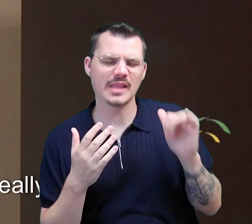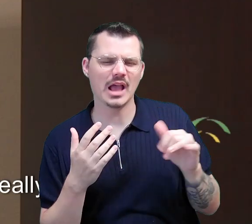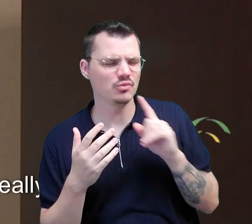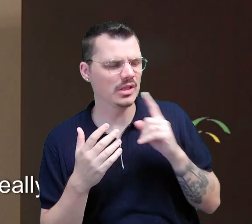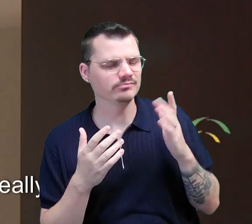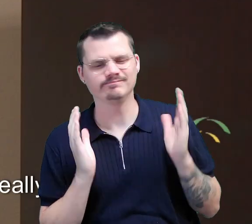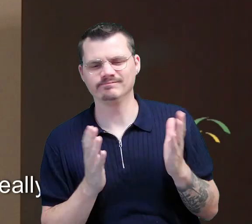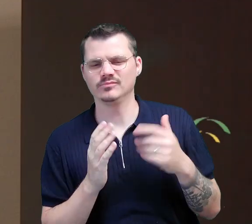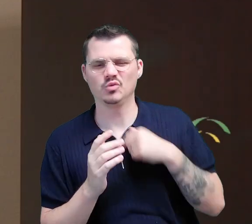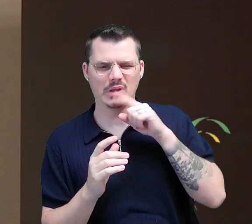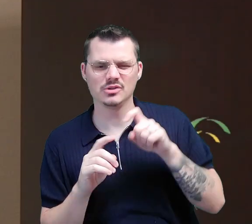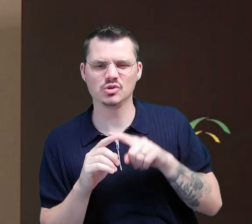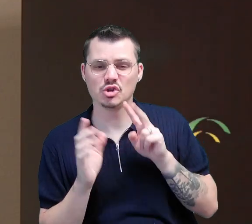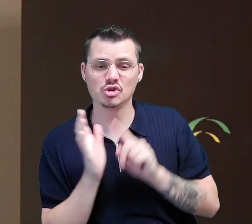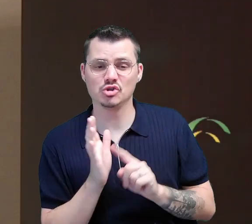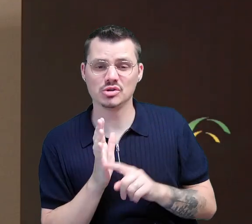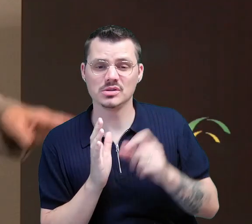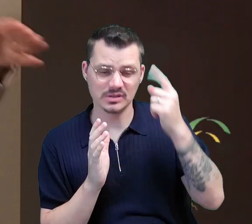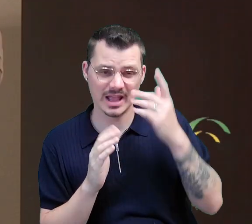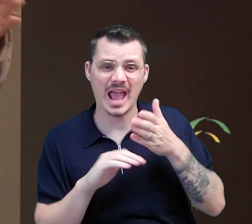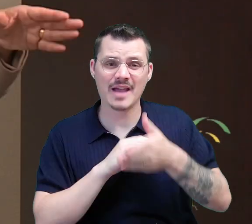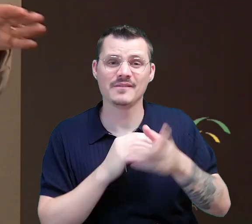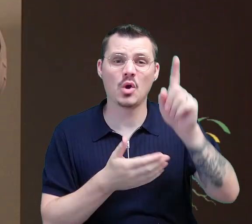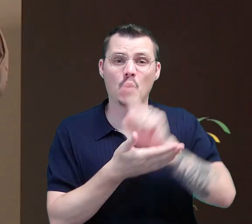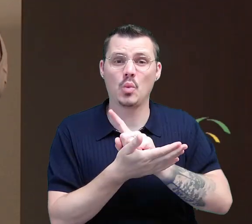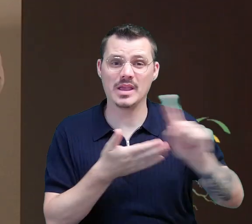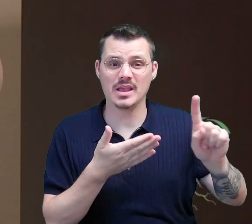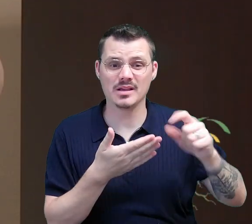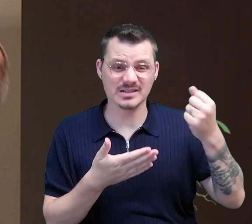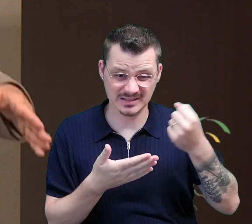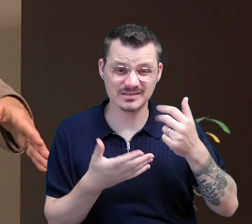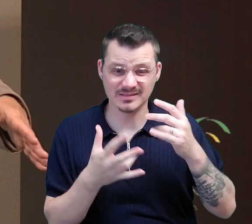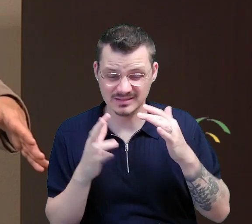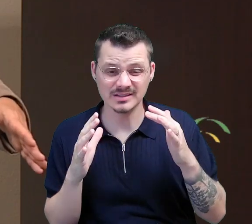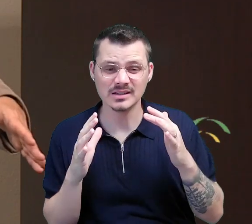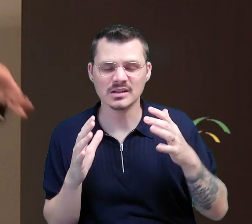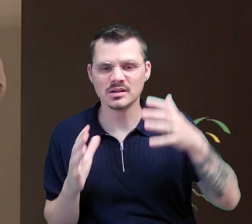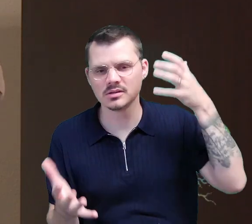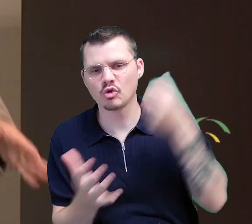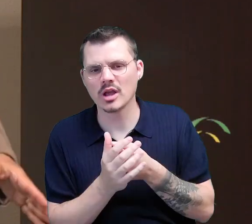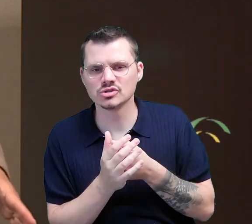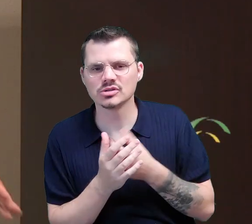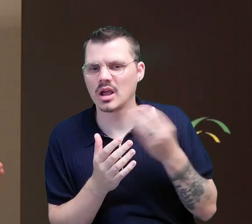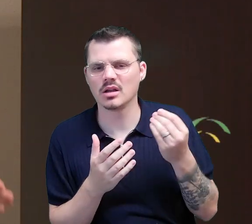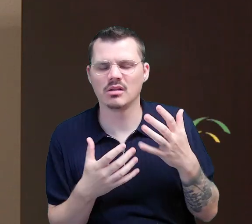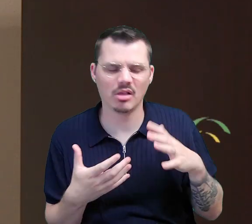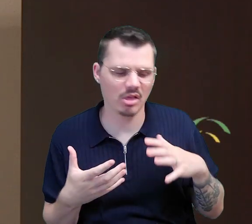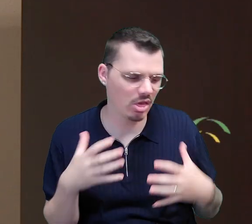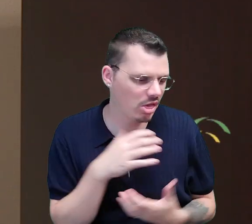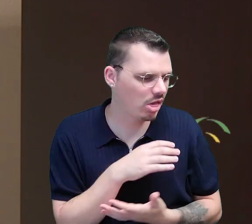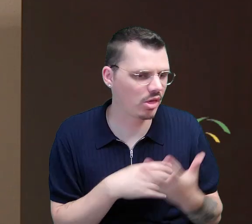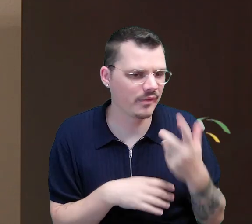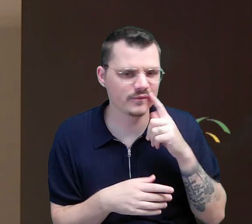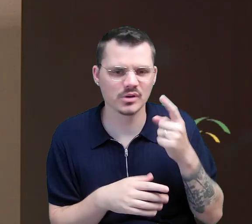us we need to really, really look into this, is that after he has a week like this, he crashes and he's miserable for